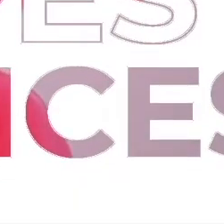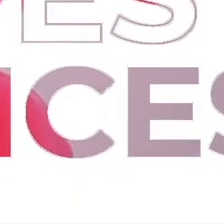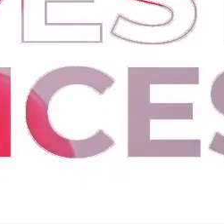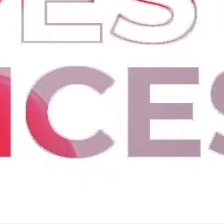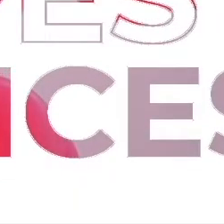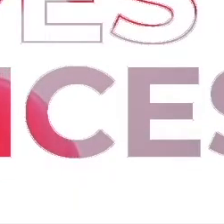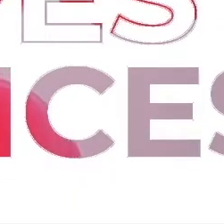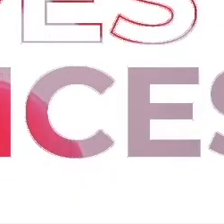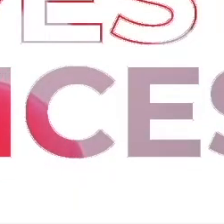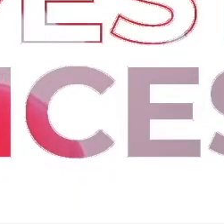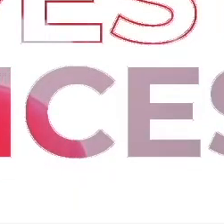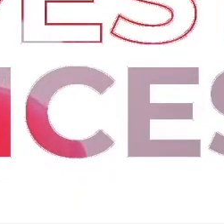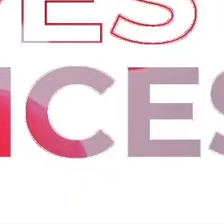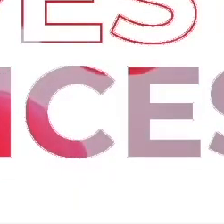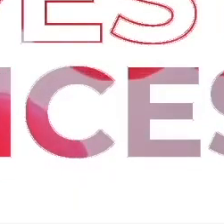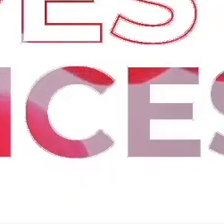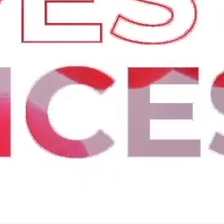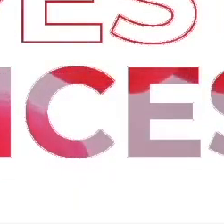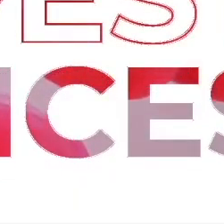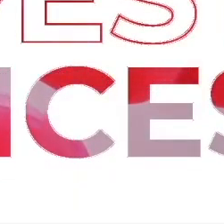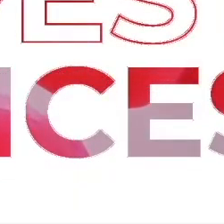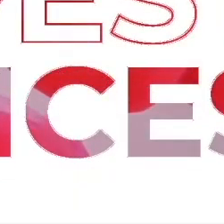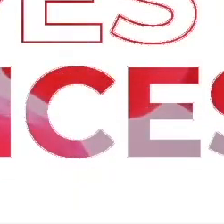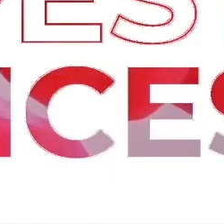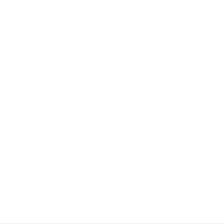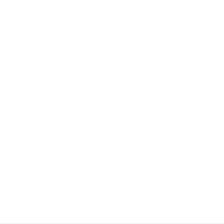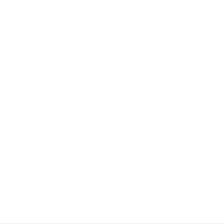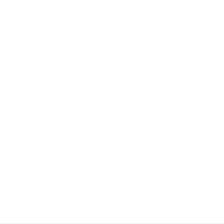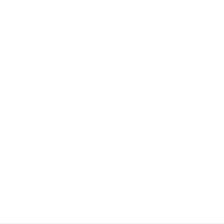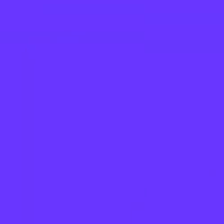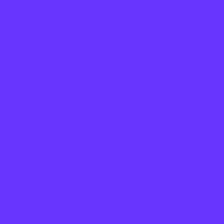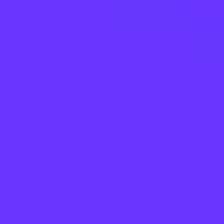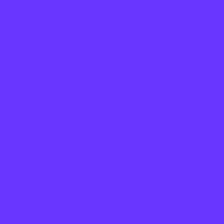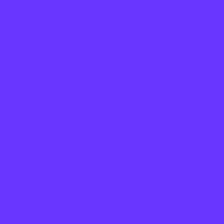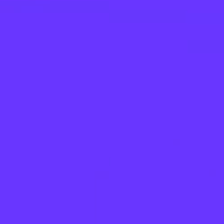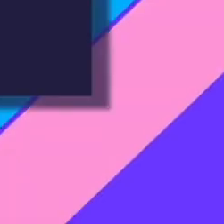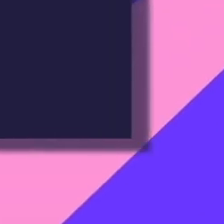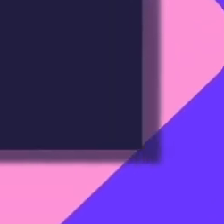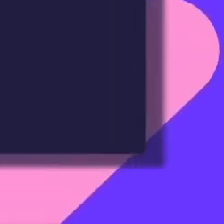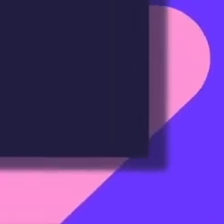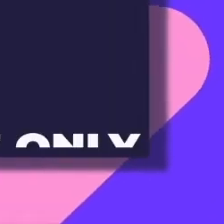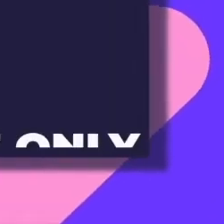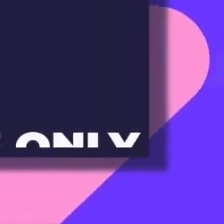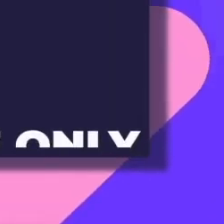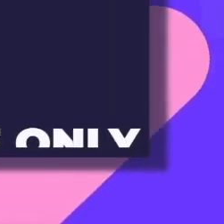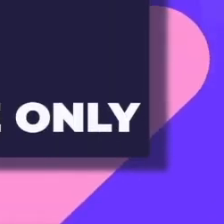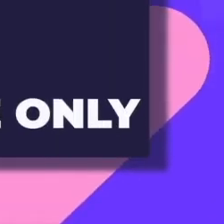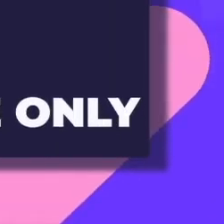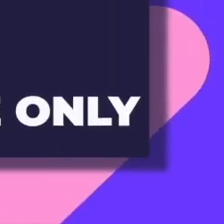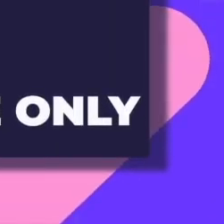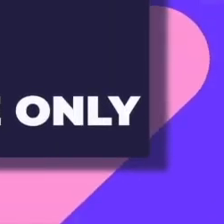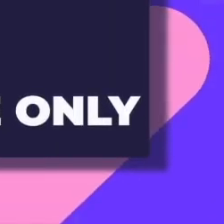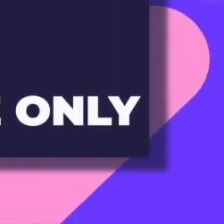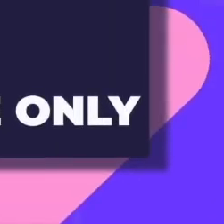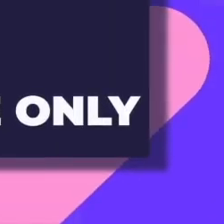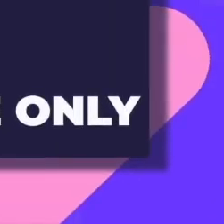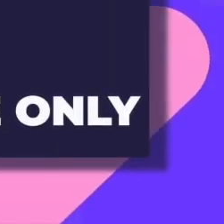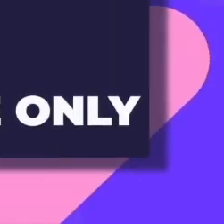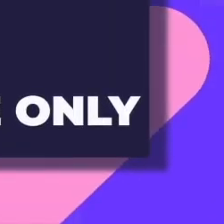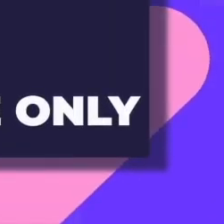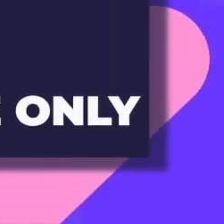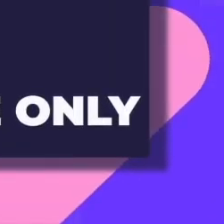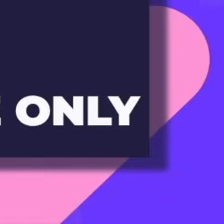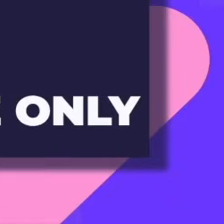deepest condolences to all who may be bereaved in this season. We wish to inform you that our pastors will be available to conduct